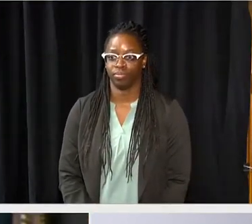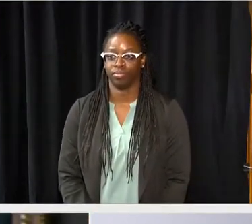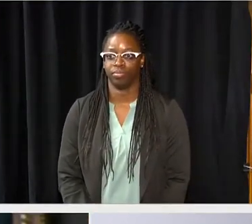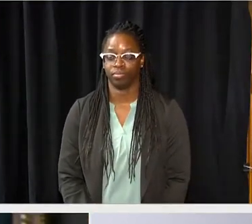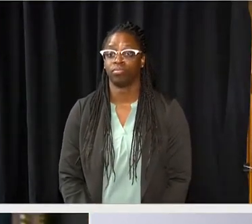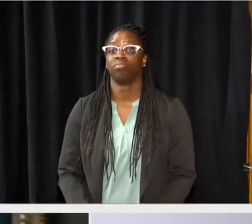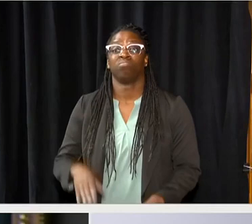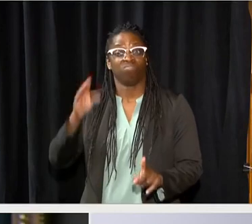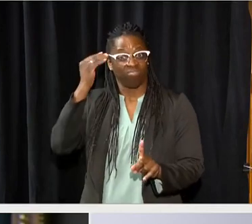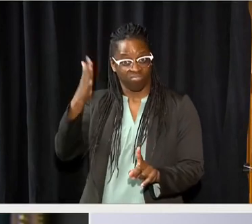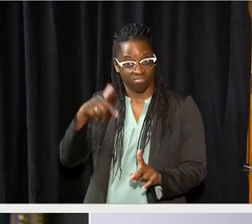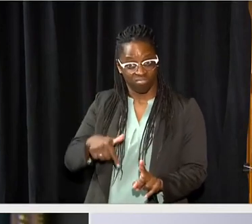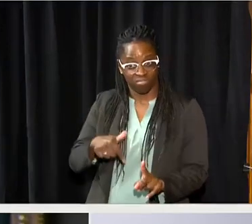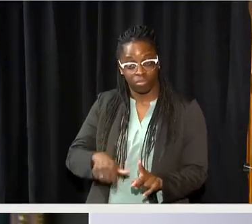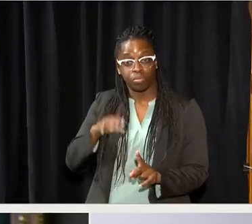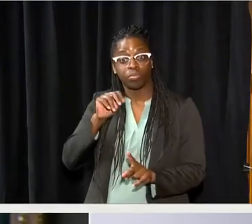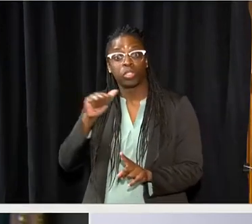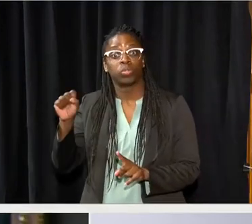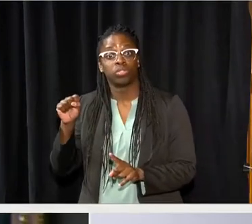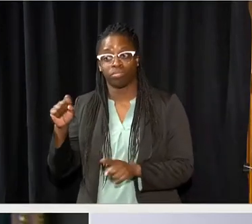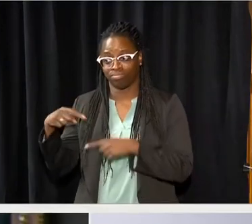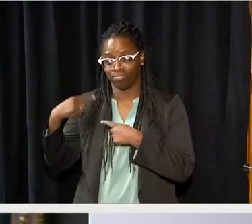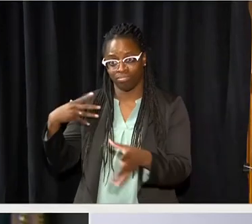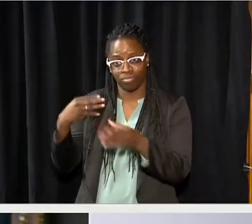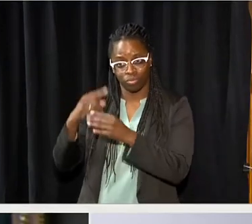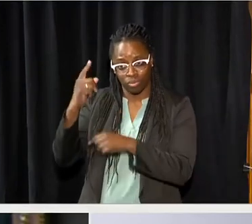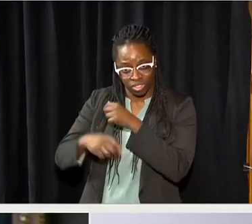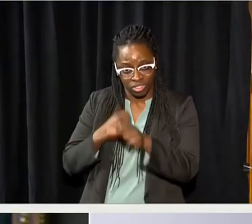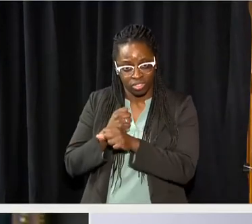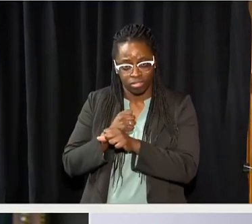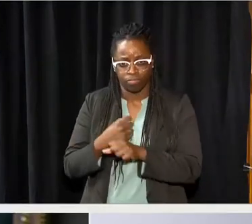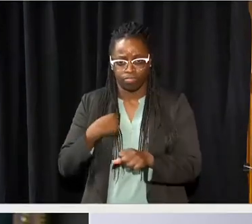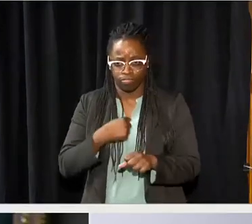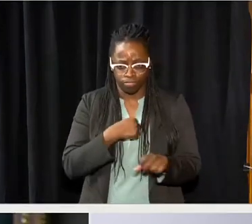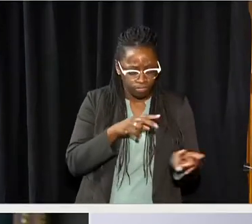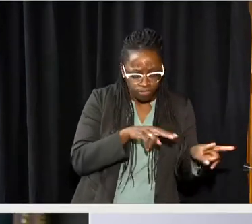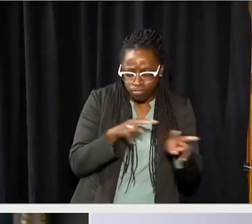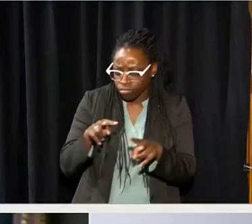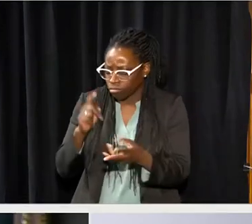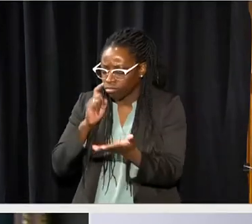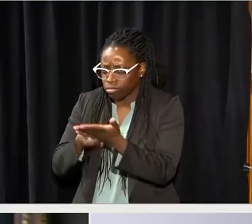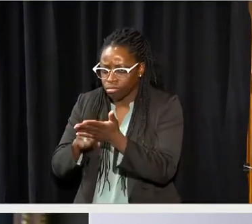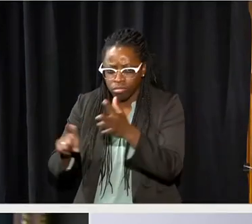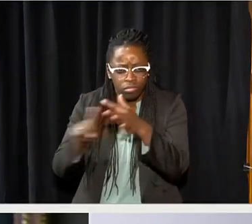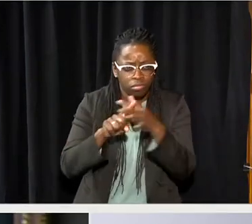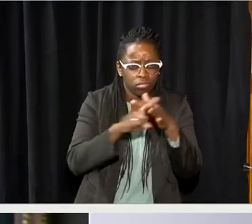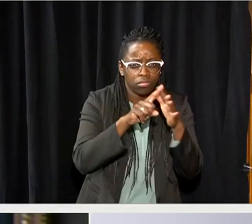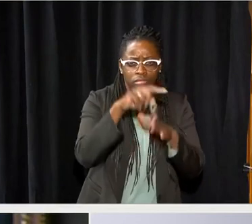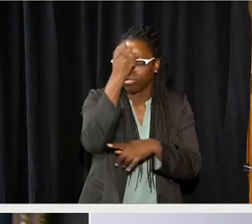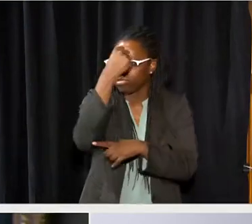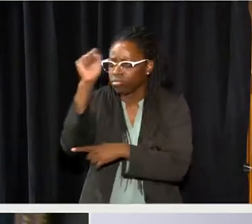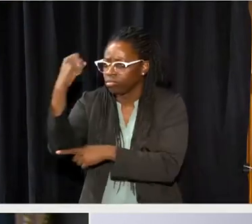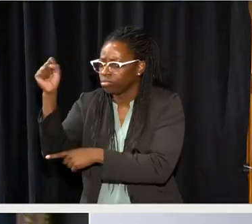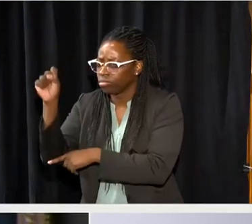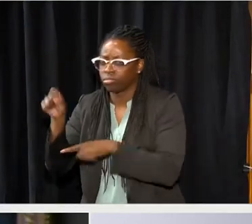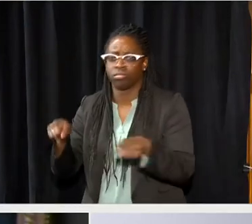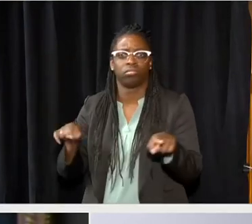Massachusetts met the moment in so many ways this past year. We started by standing up for reproductive